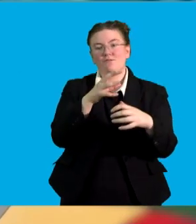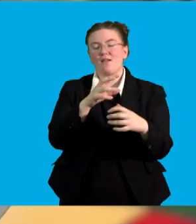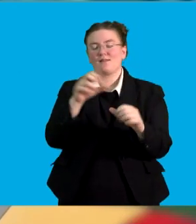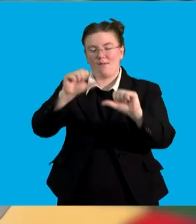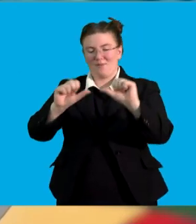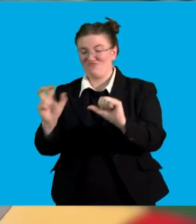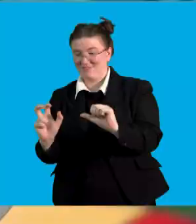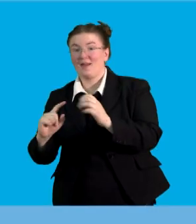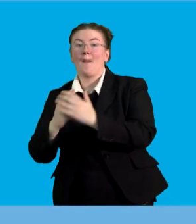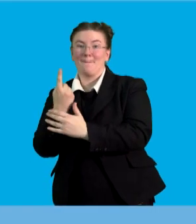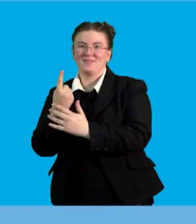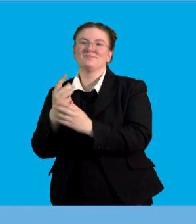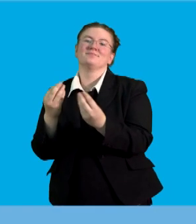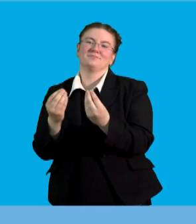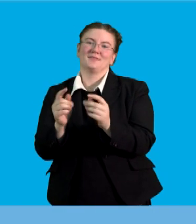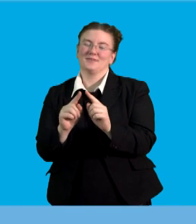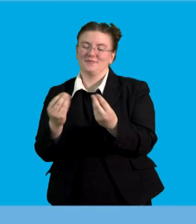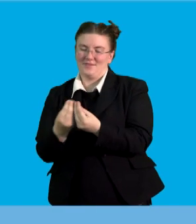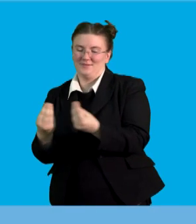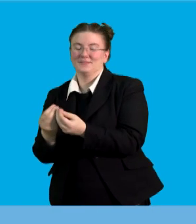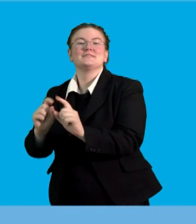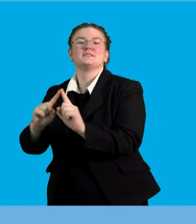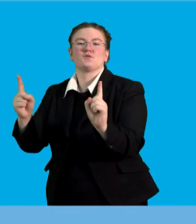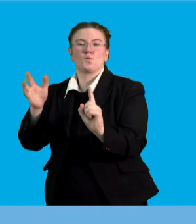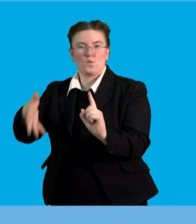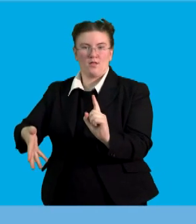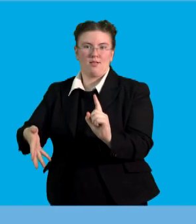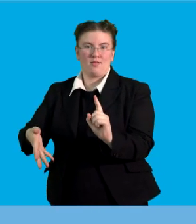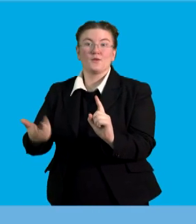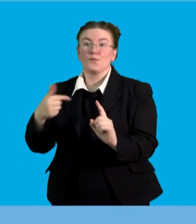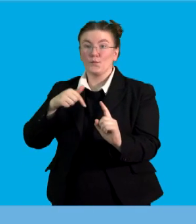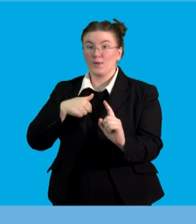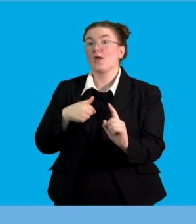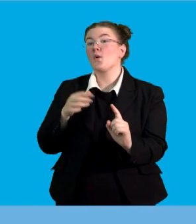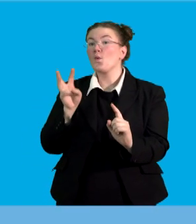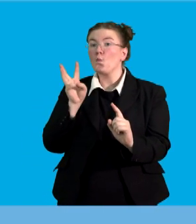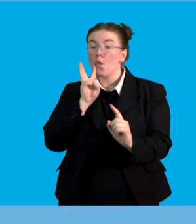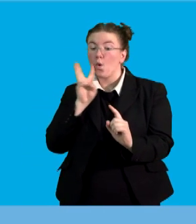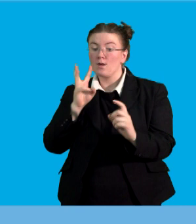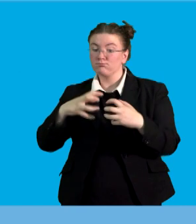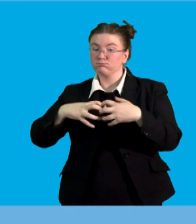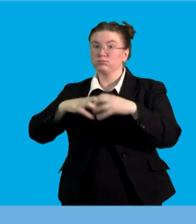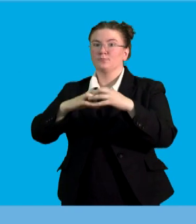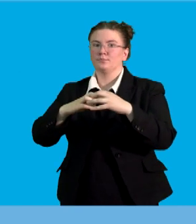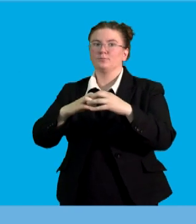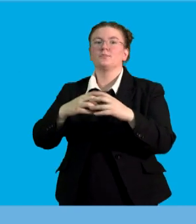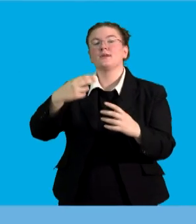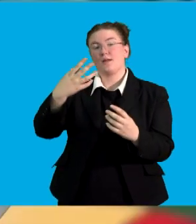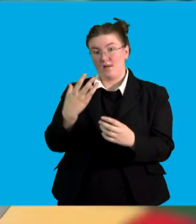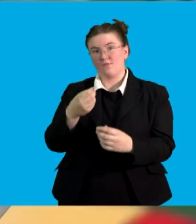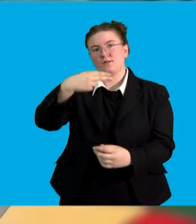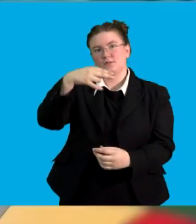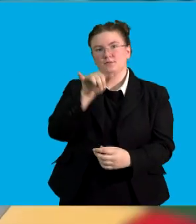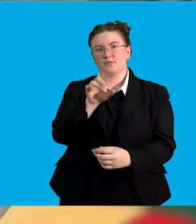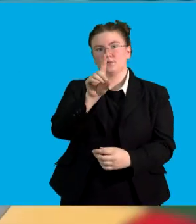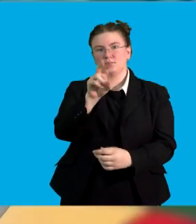know that for us to be able to form or to produce the water, we need hydrogen, we also need oxygen. Now those are gases.